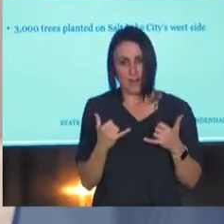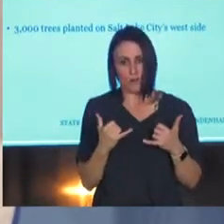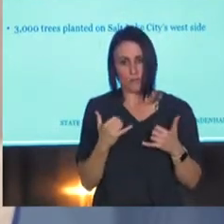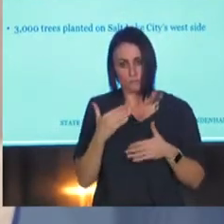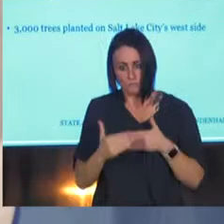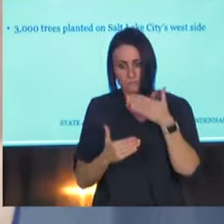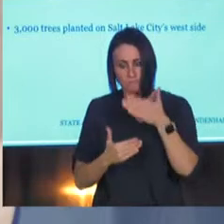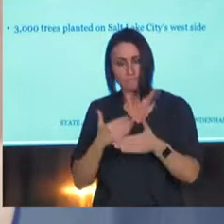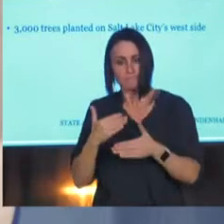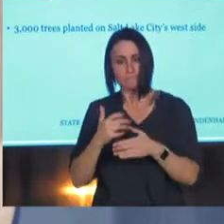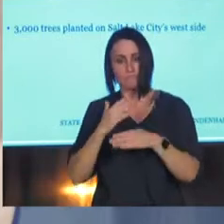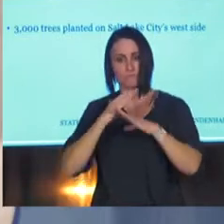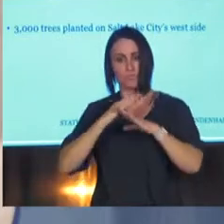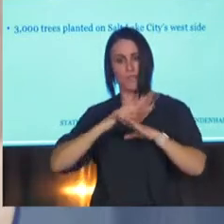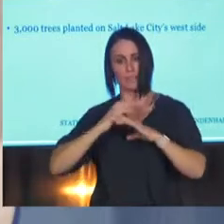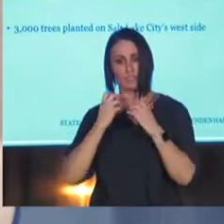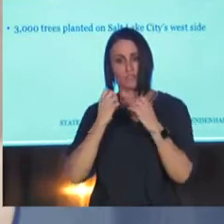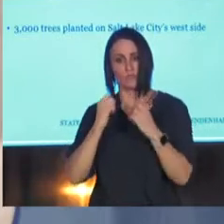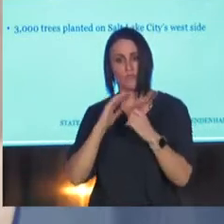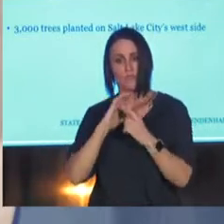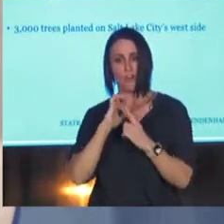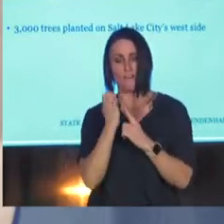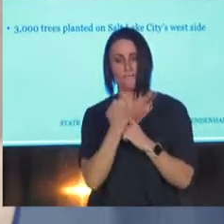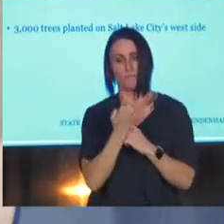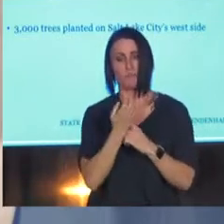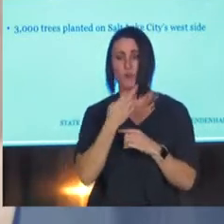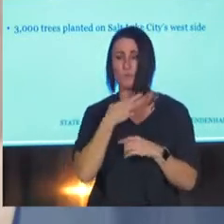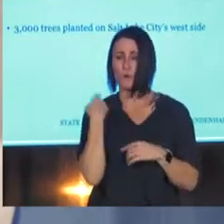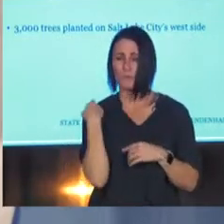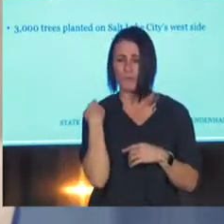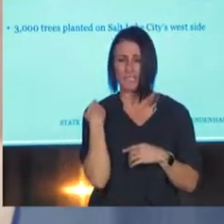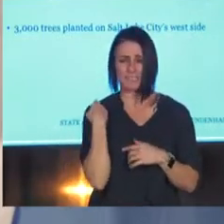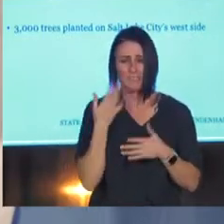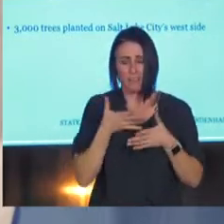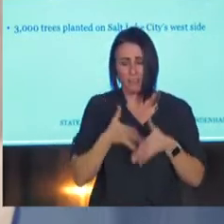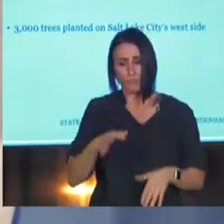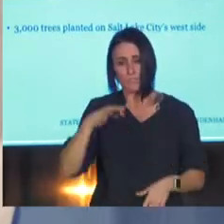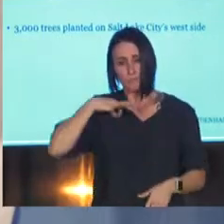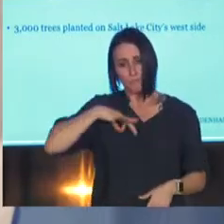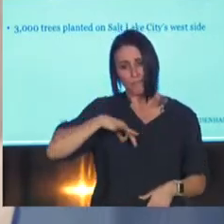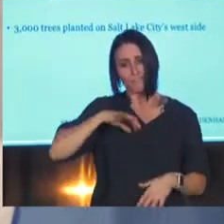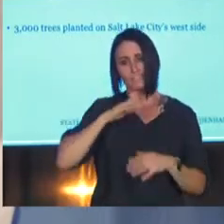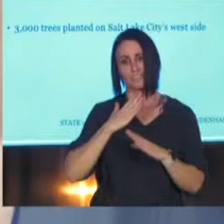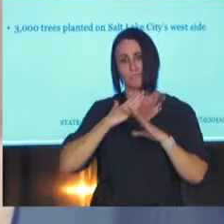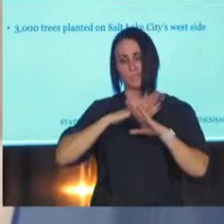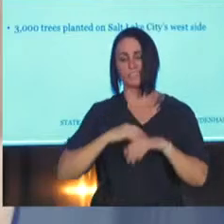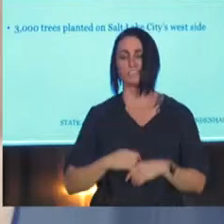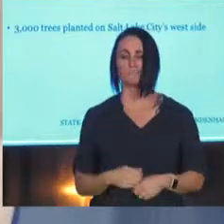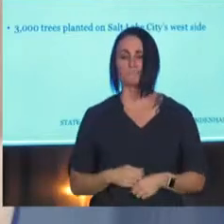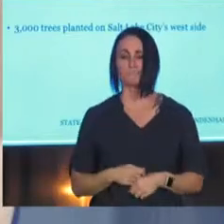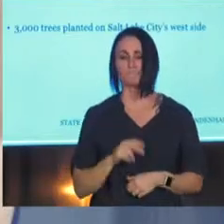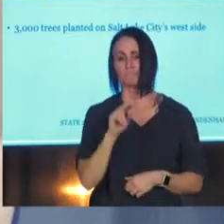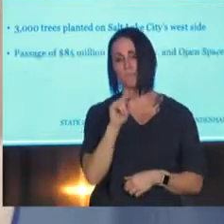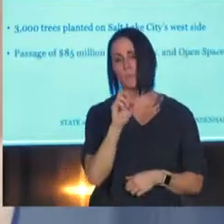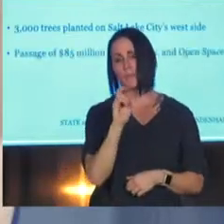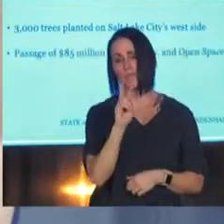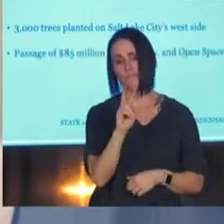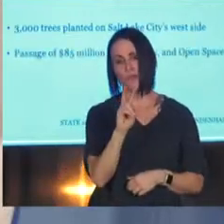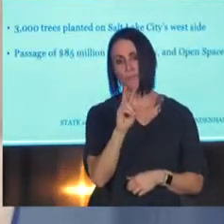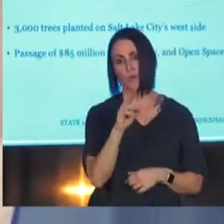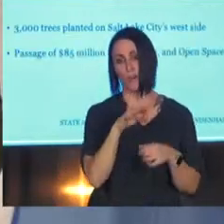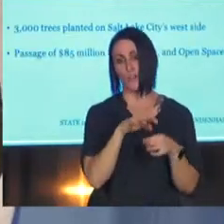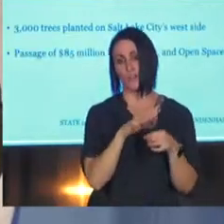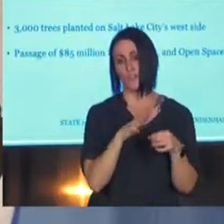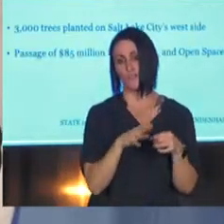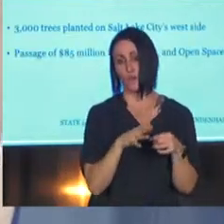to protect and strengthen our environment, we risk losing the benefits of its protections. In November, our